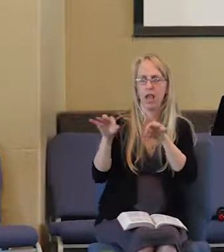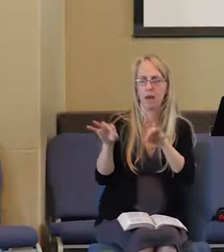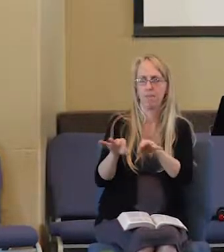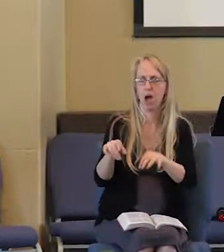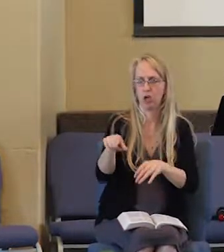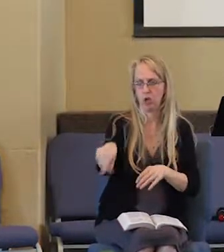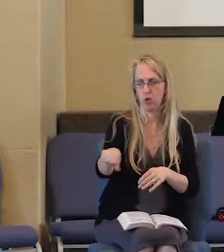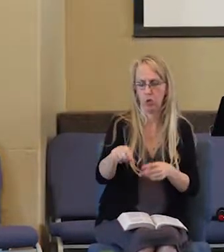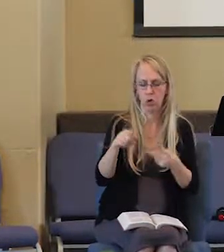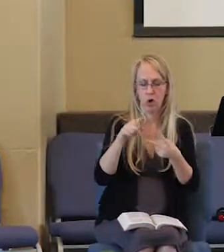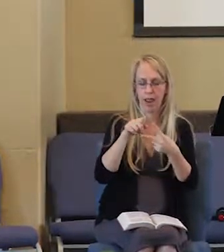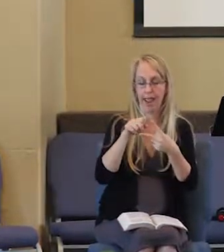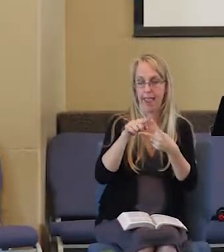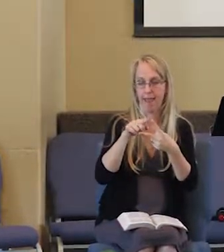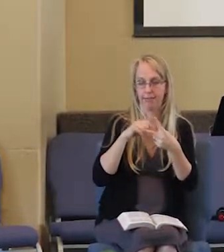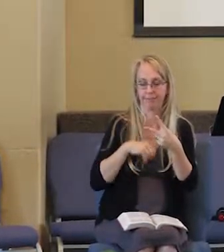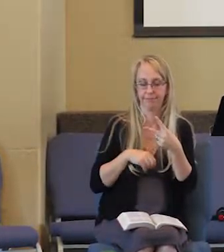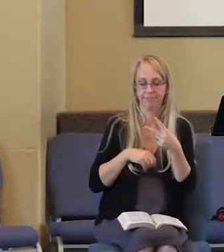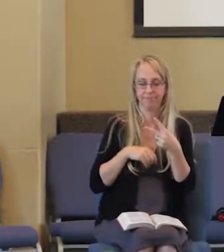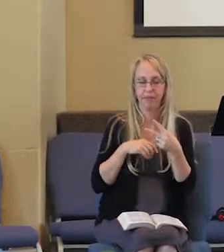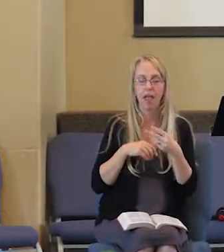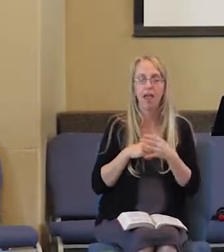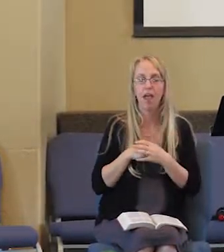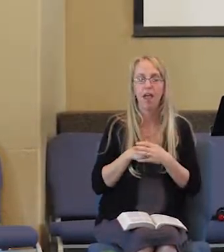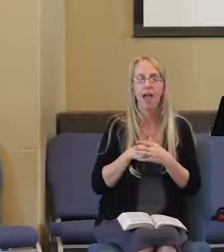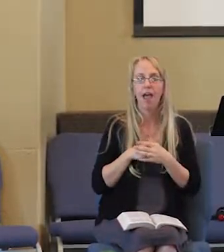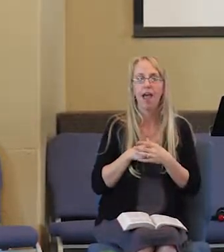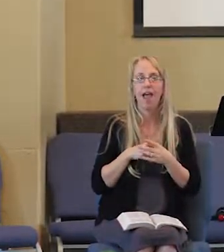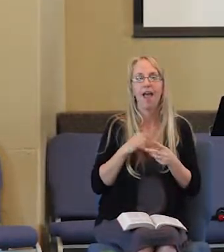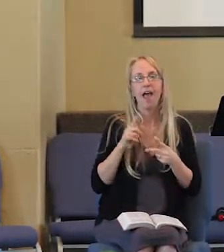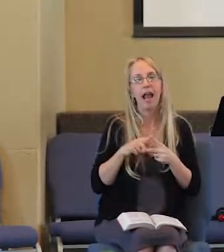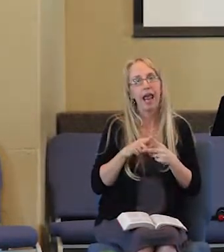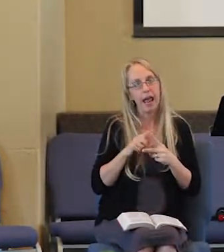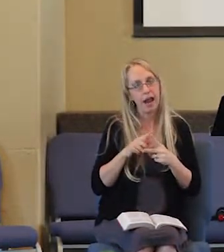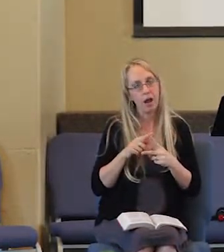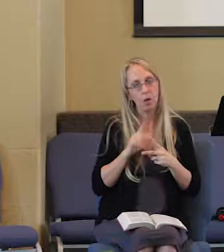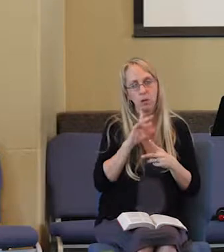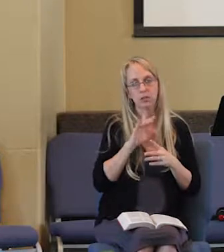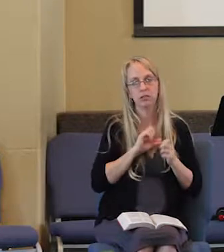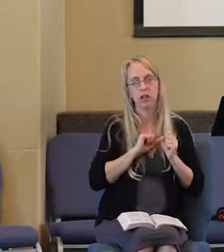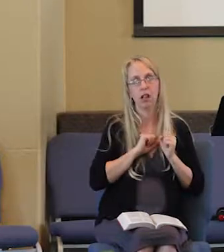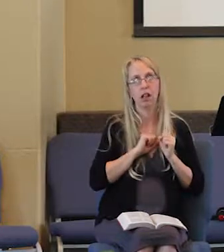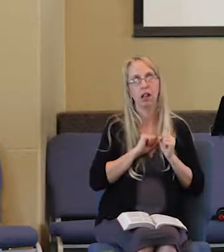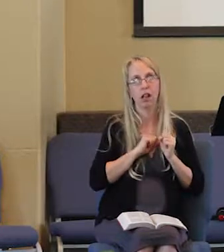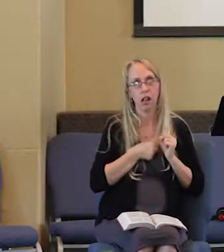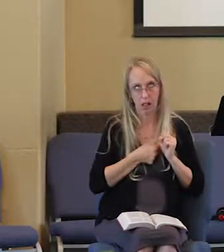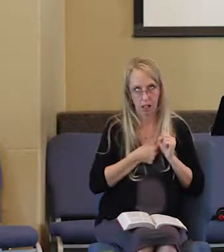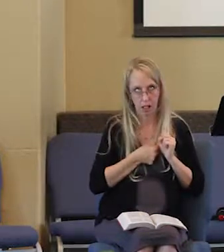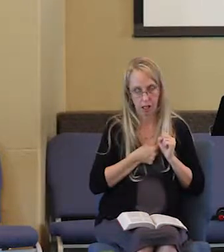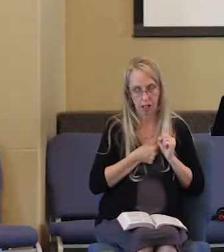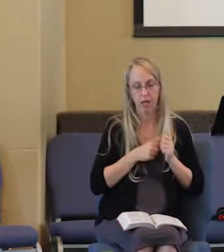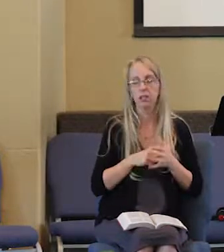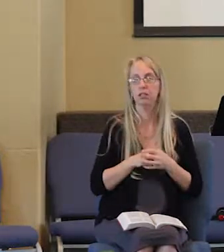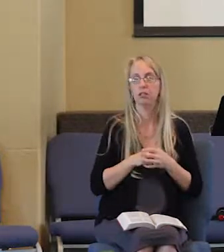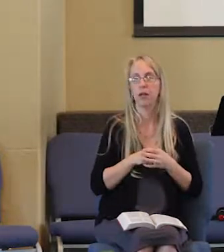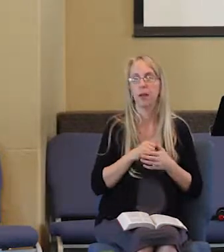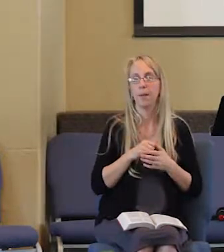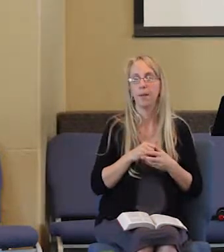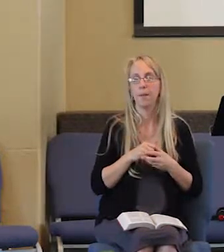And Hannah was to the place where she was beside herself, to say the least,